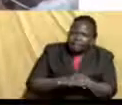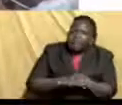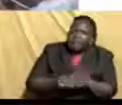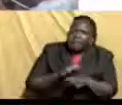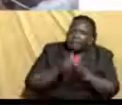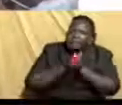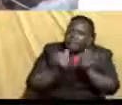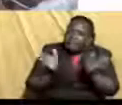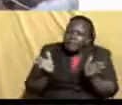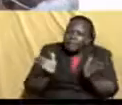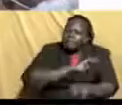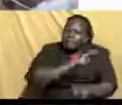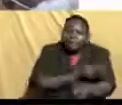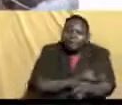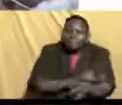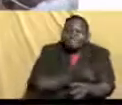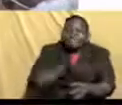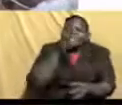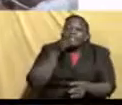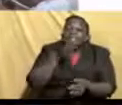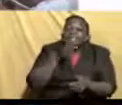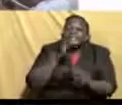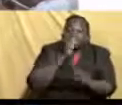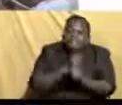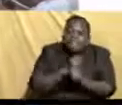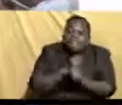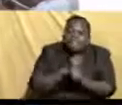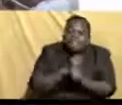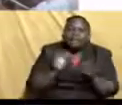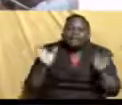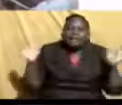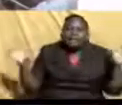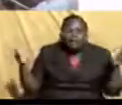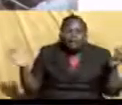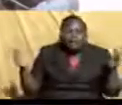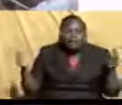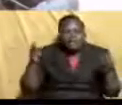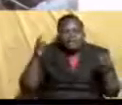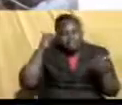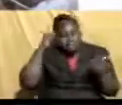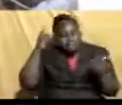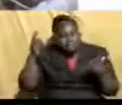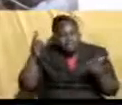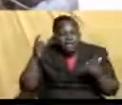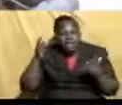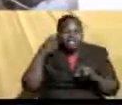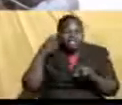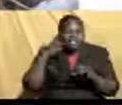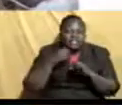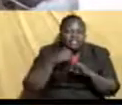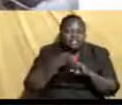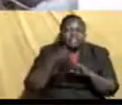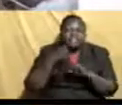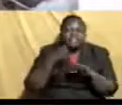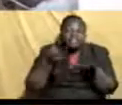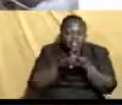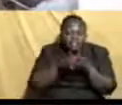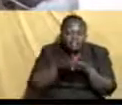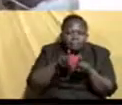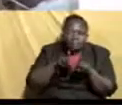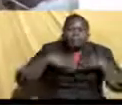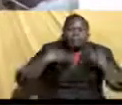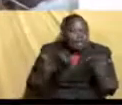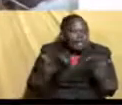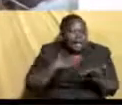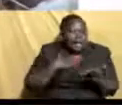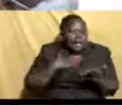to propose and promote, it makes the popular initiative defeat the difficulty that was intended. And that is